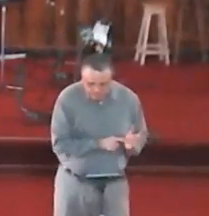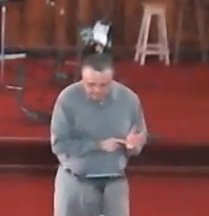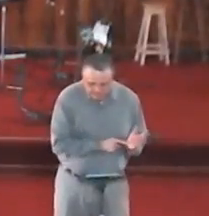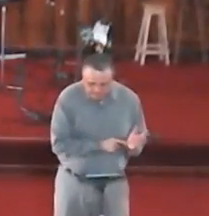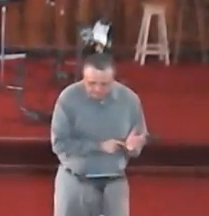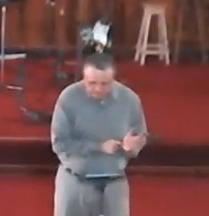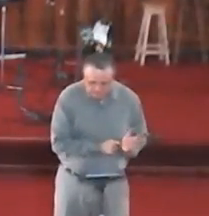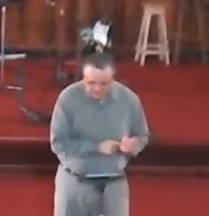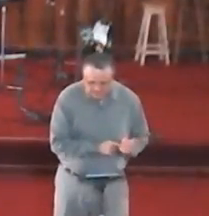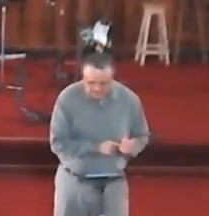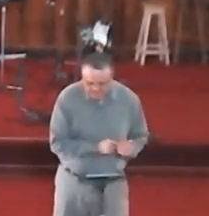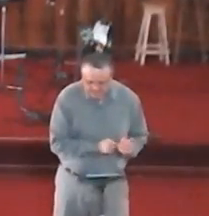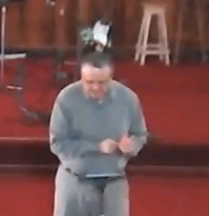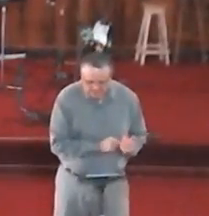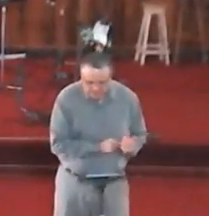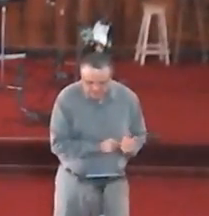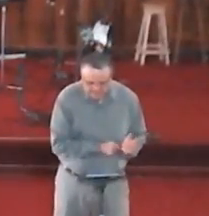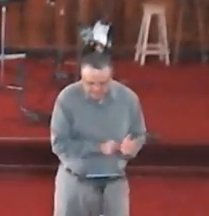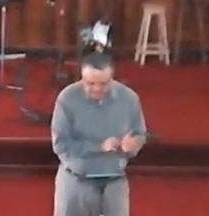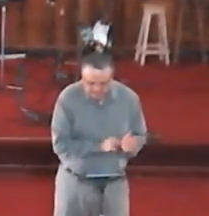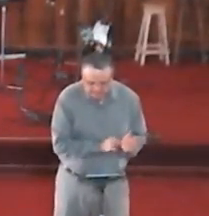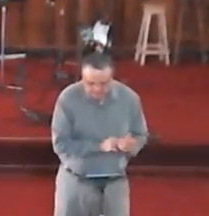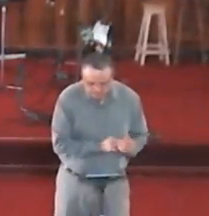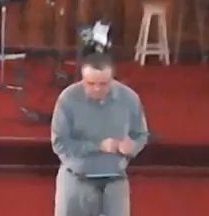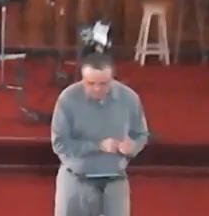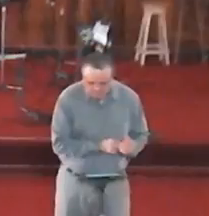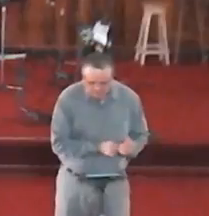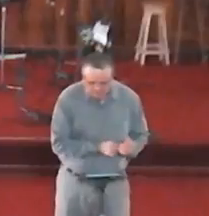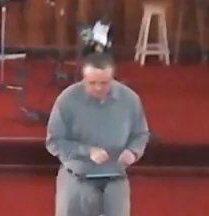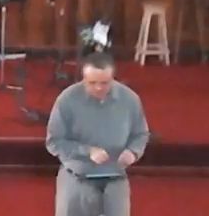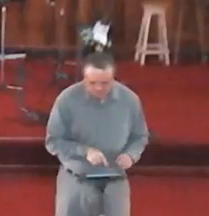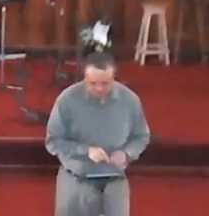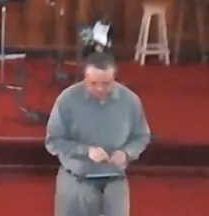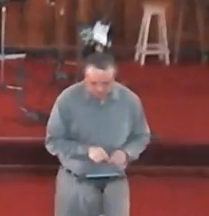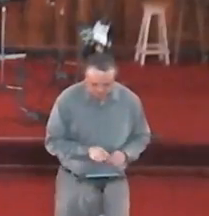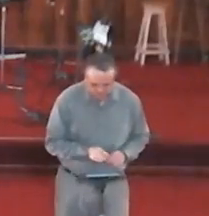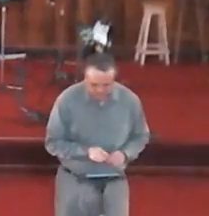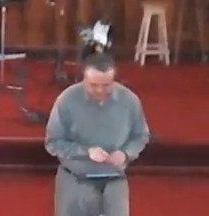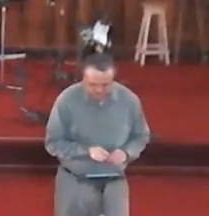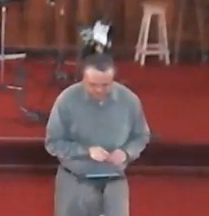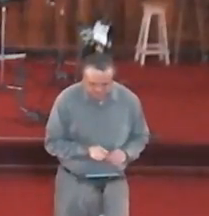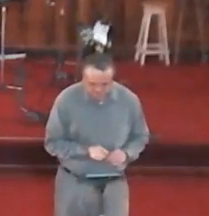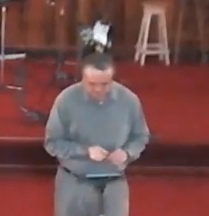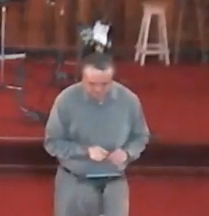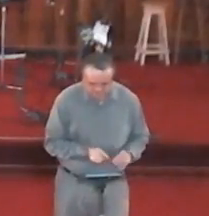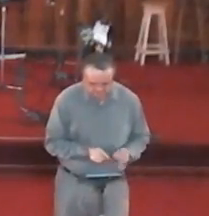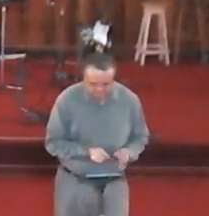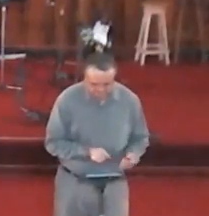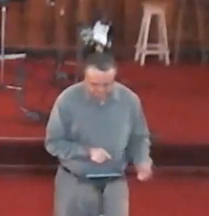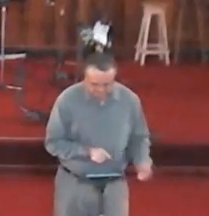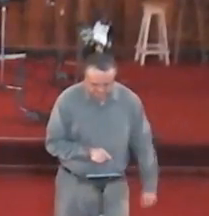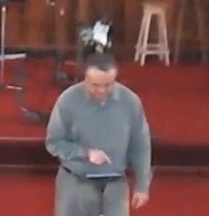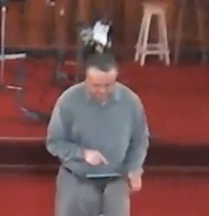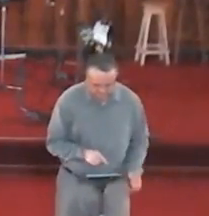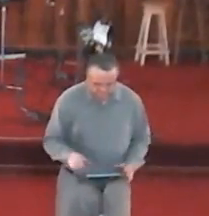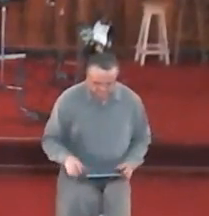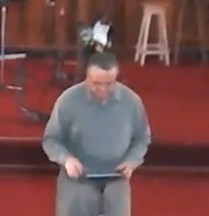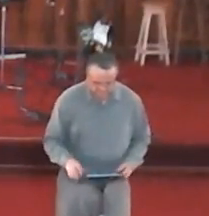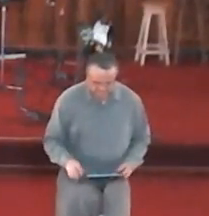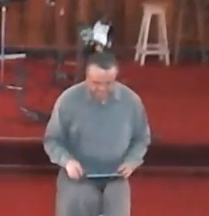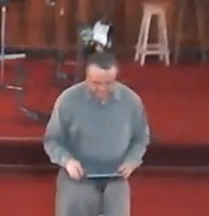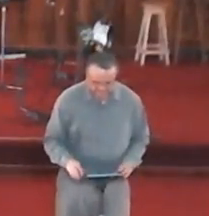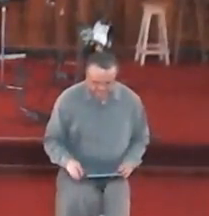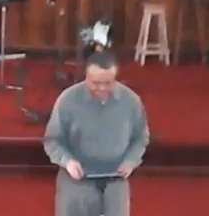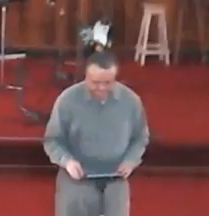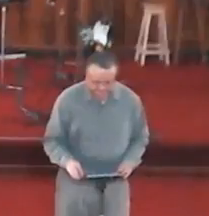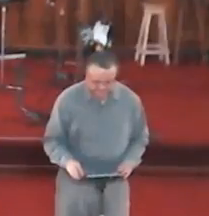un terreno que poseía y llevó el dinero y se lo puso a disposición de los apóstoles. Joseph, a Levite from Cyprus, whom the